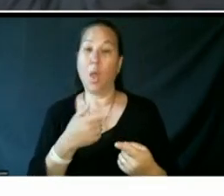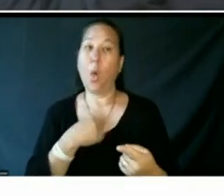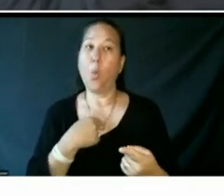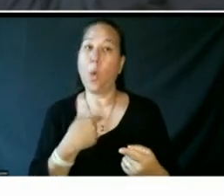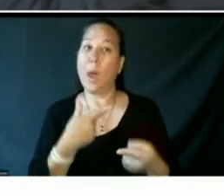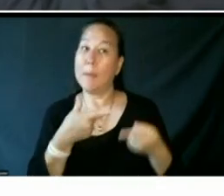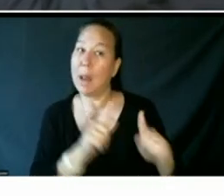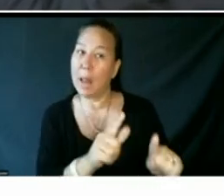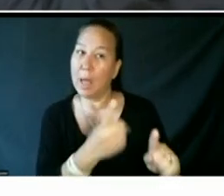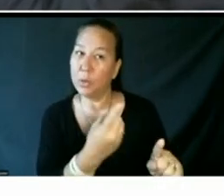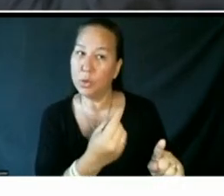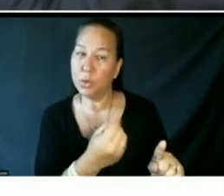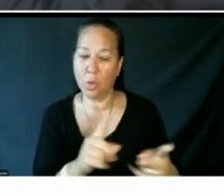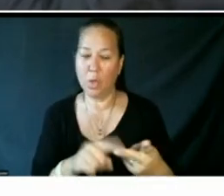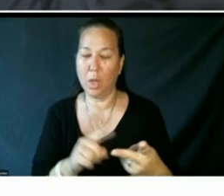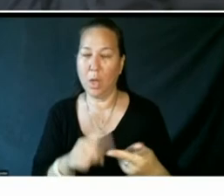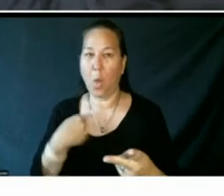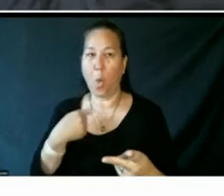do?